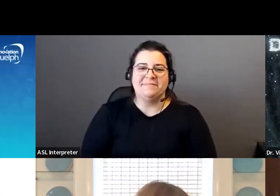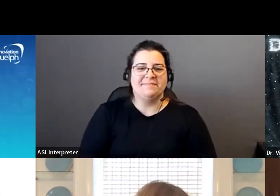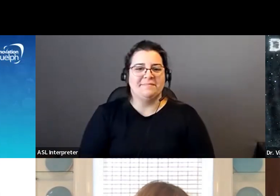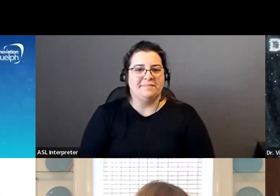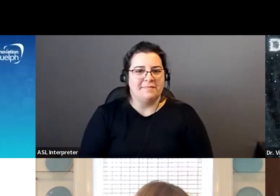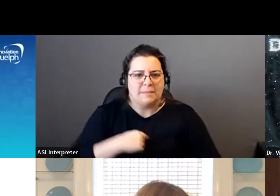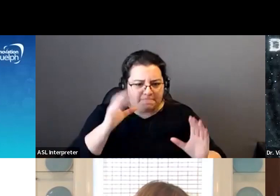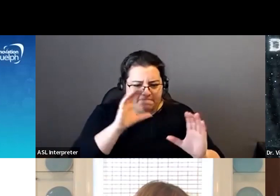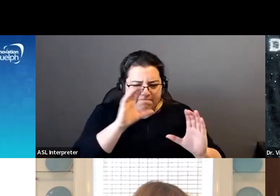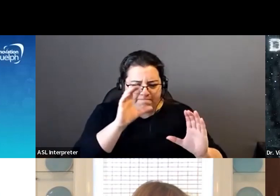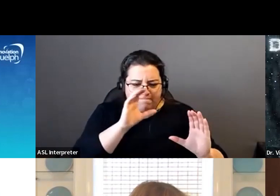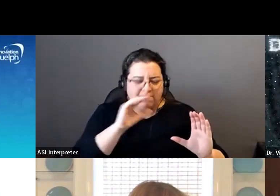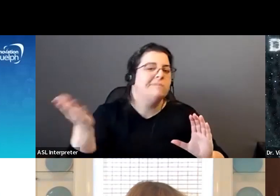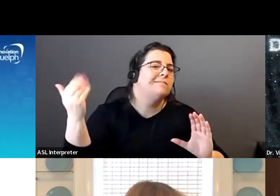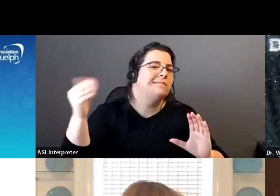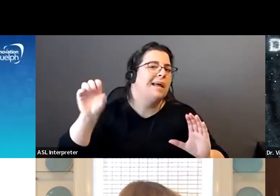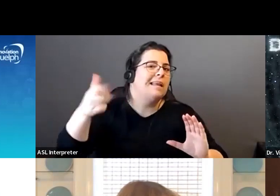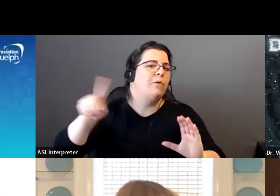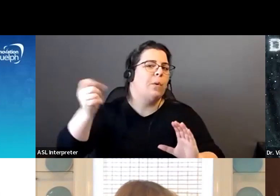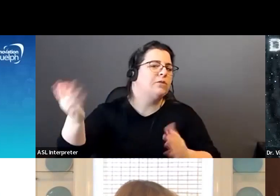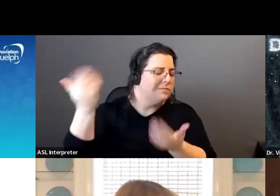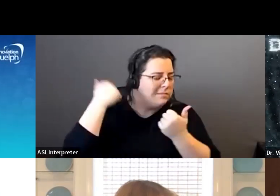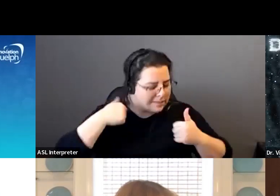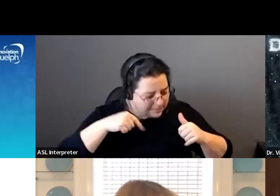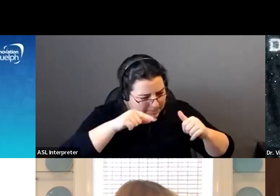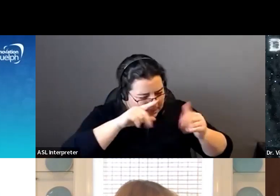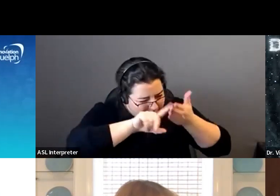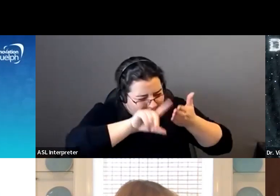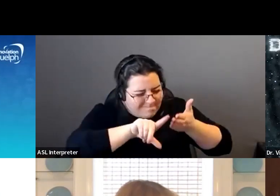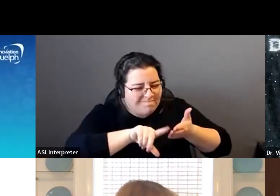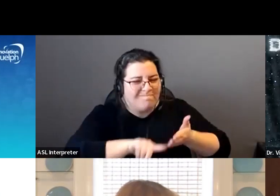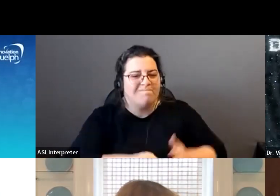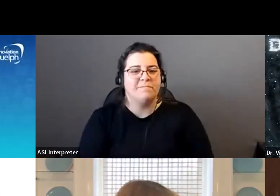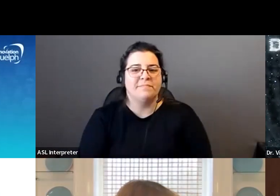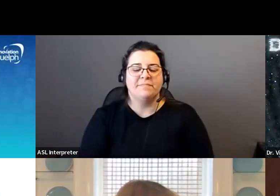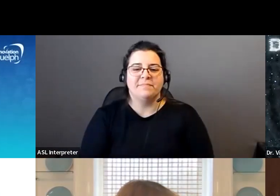Okay, let me see. I can take another one while I look up this testimonial.